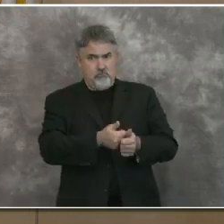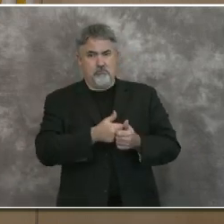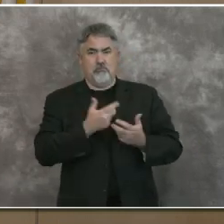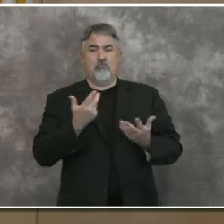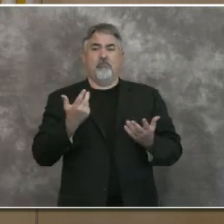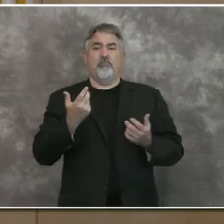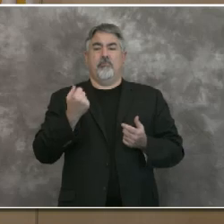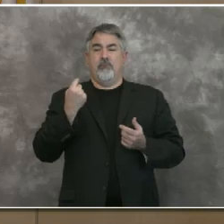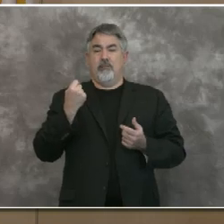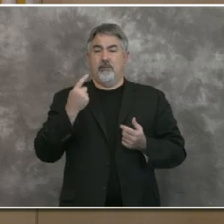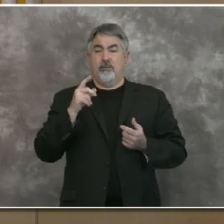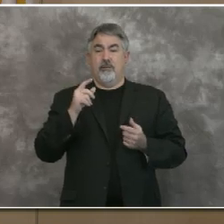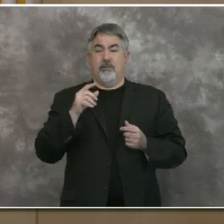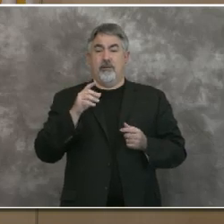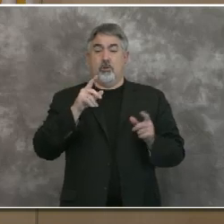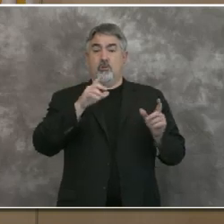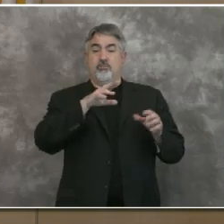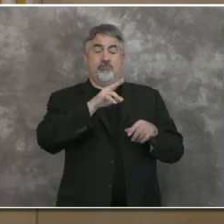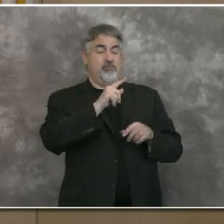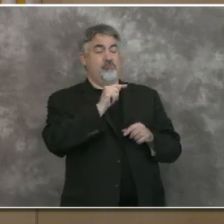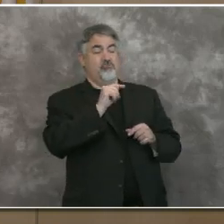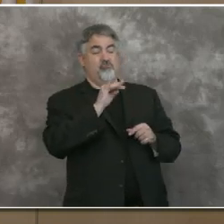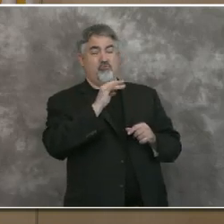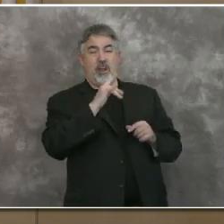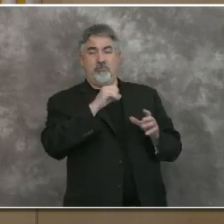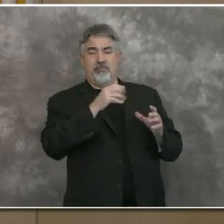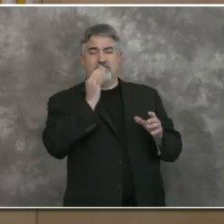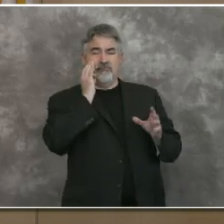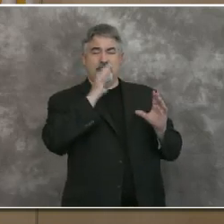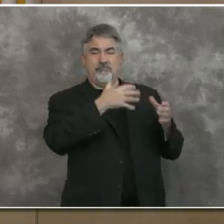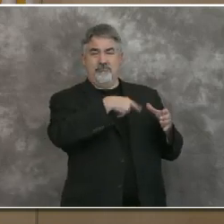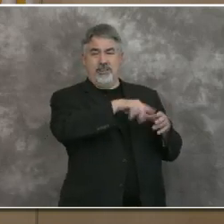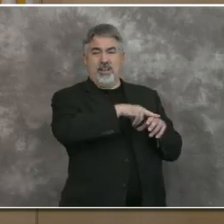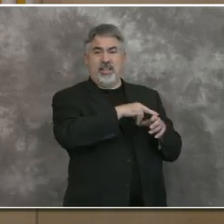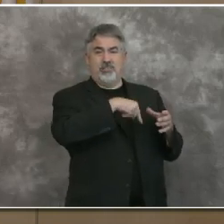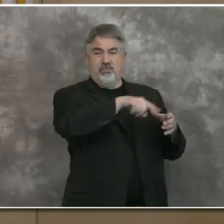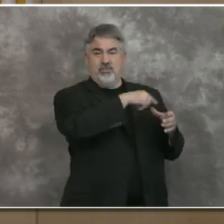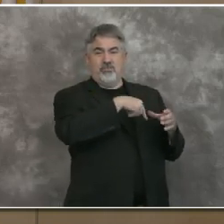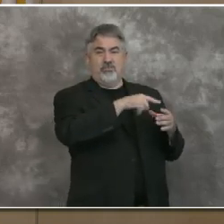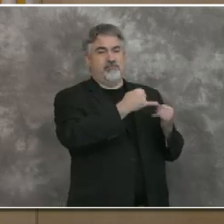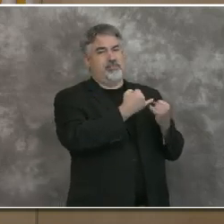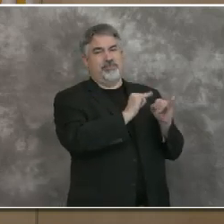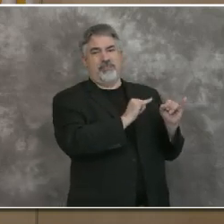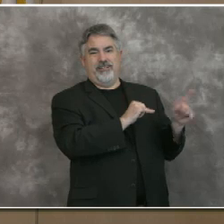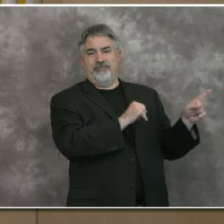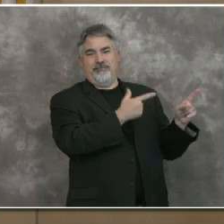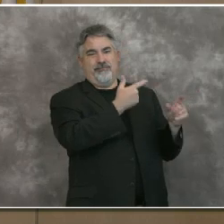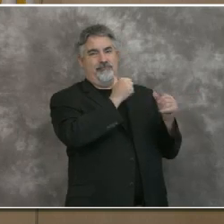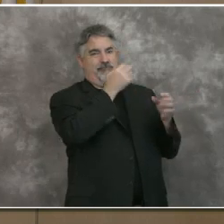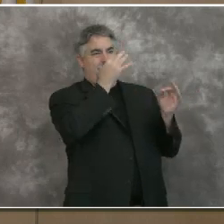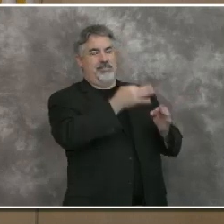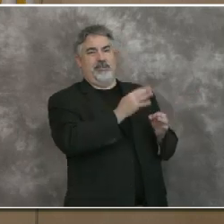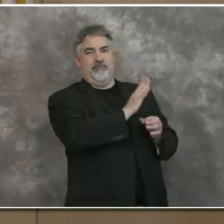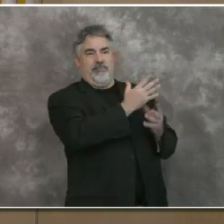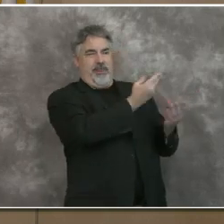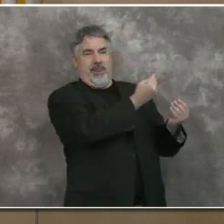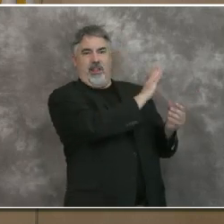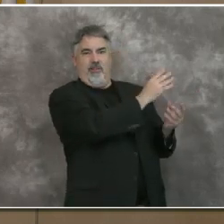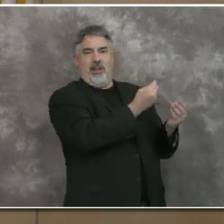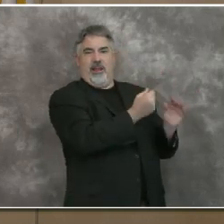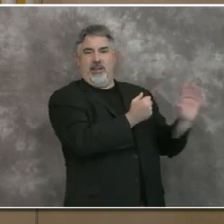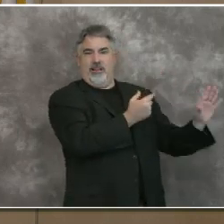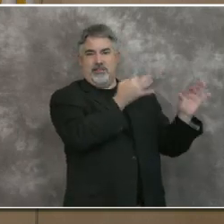tribal nations have sovereign authority. So our plan is to review, our strategy is to